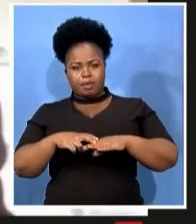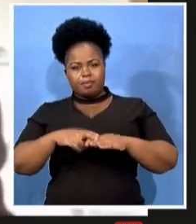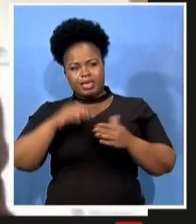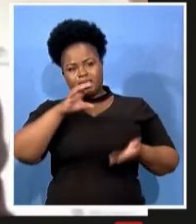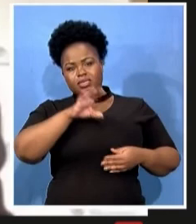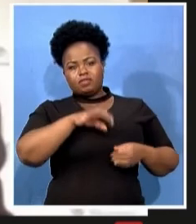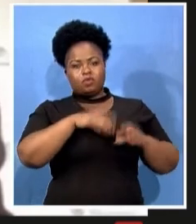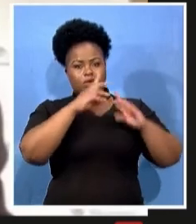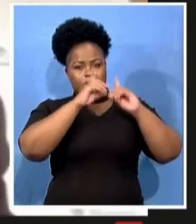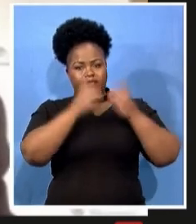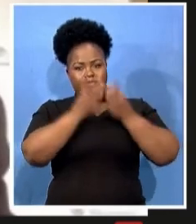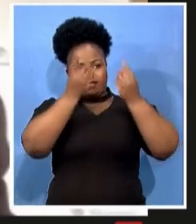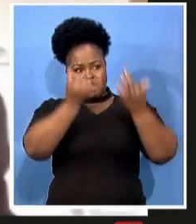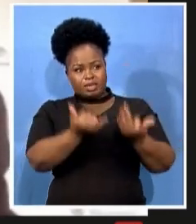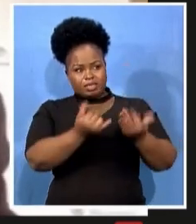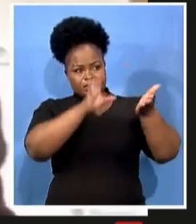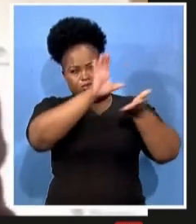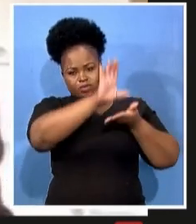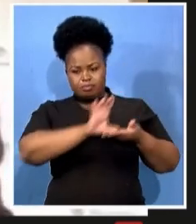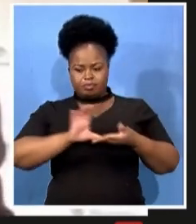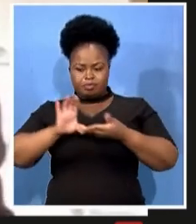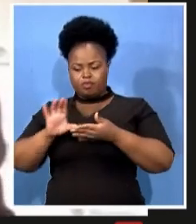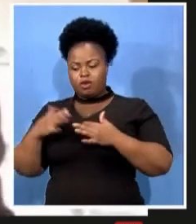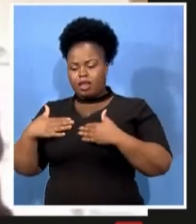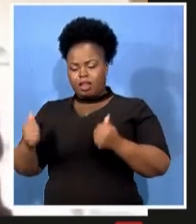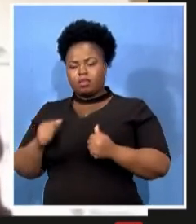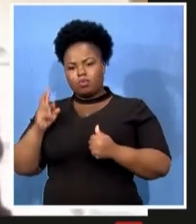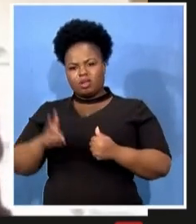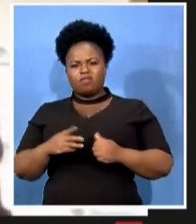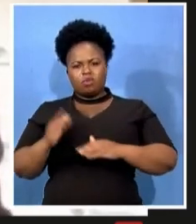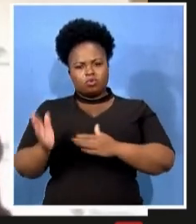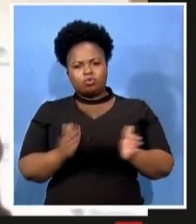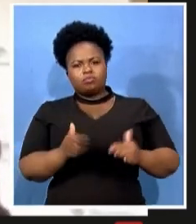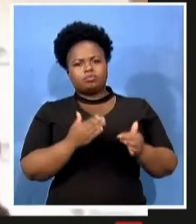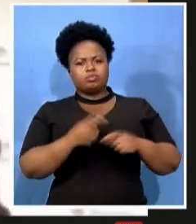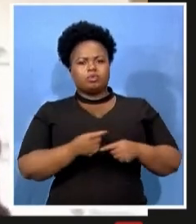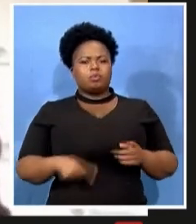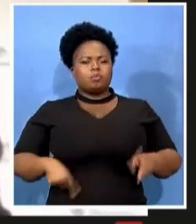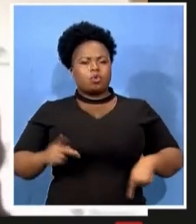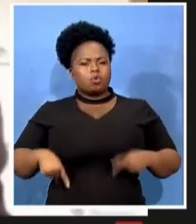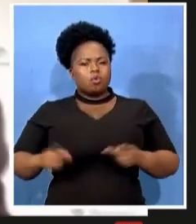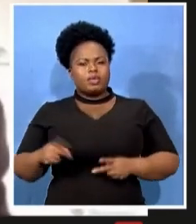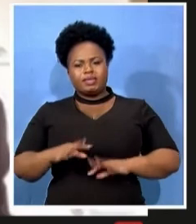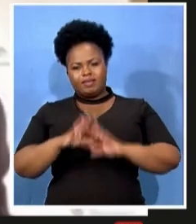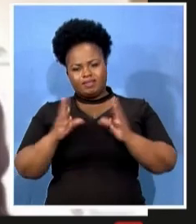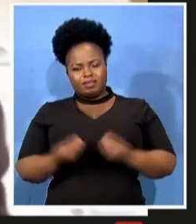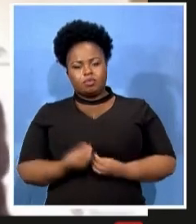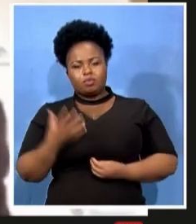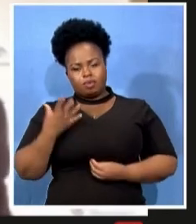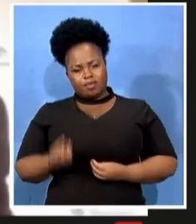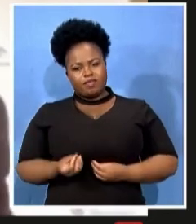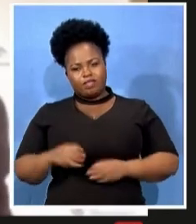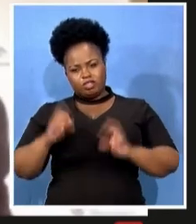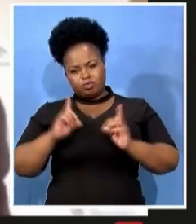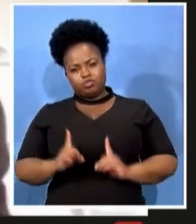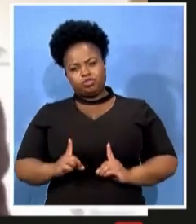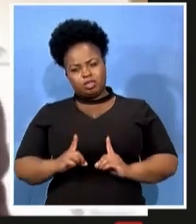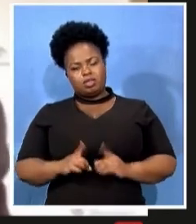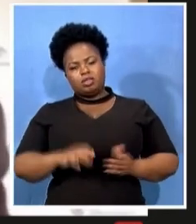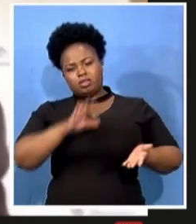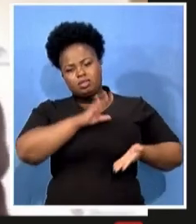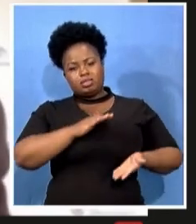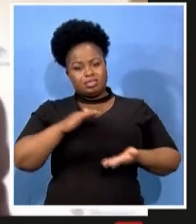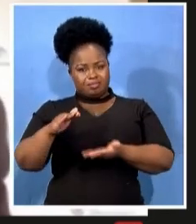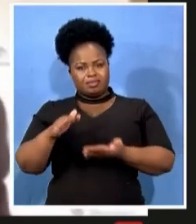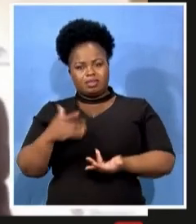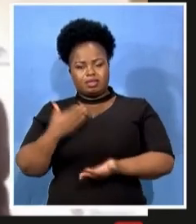the logistics, the procurements, and so on. We're going to have a special kind of dispensation that's going to allow a deviation so